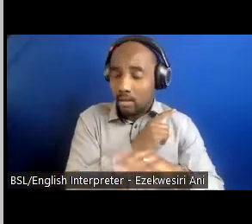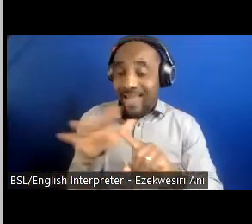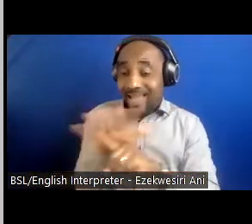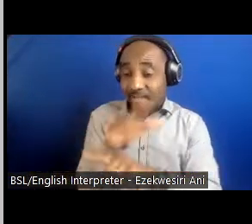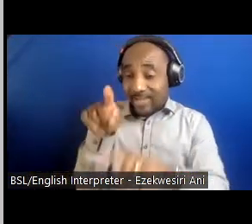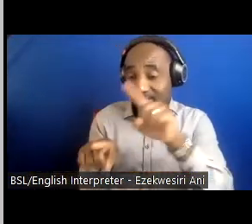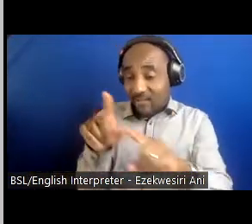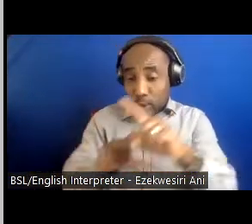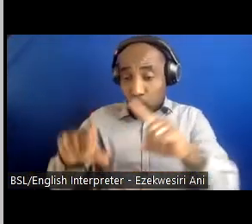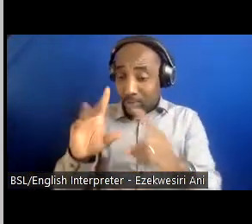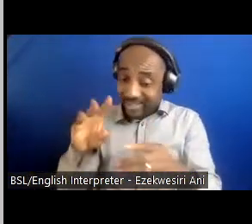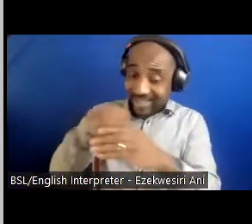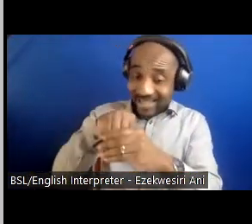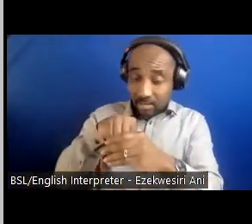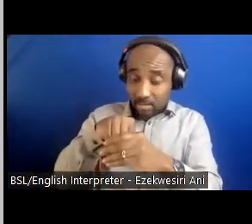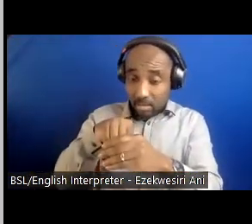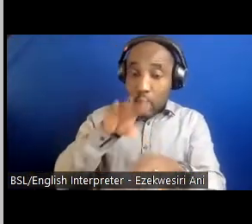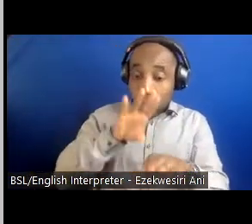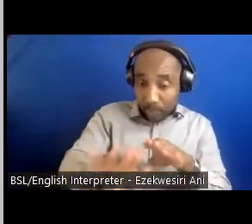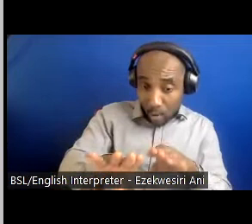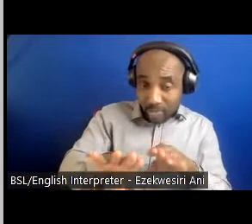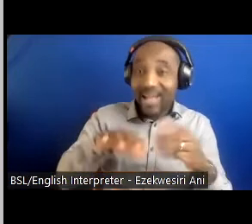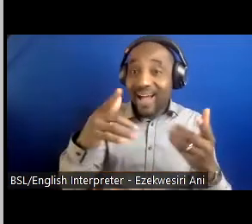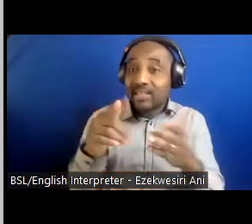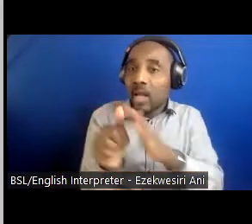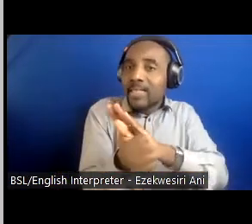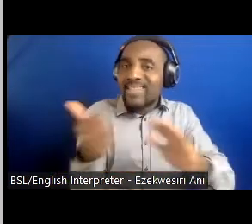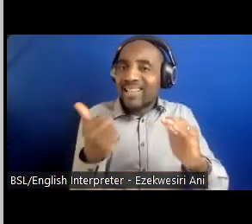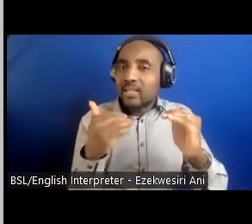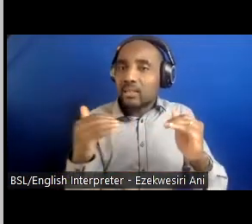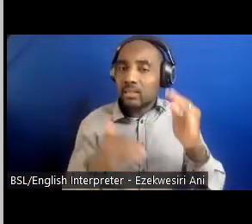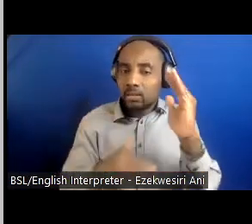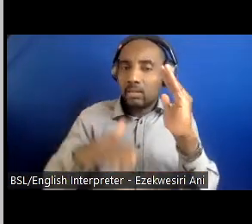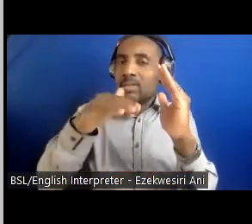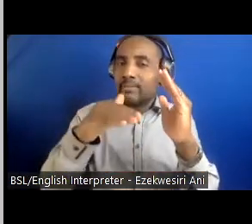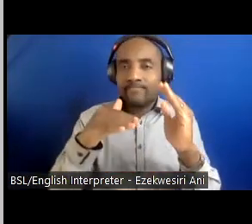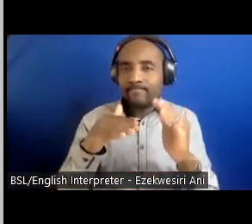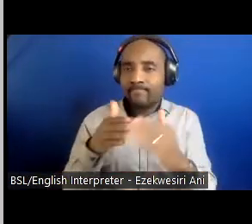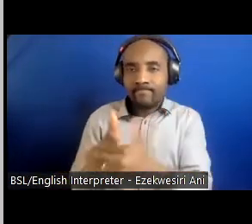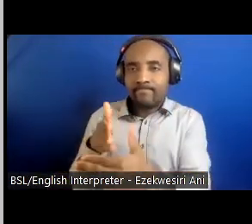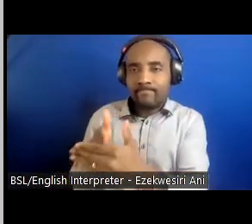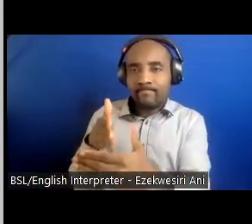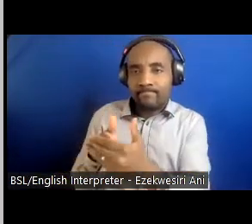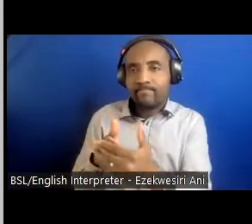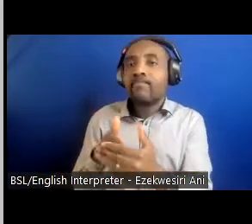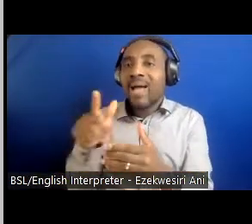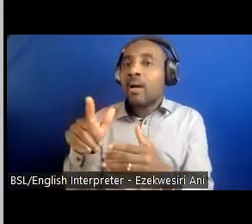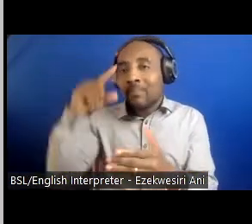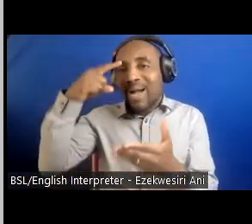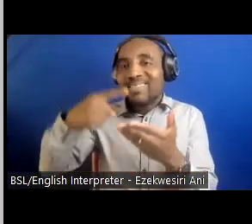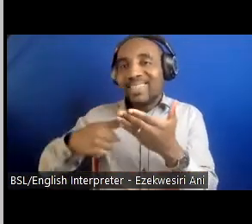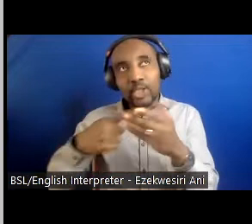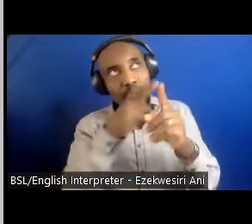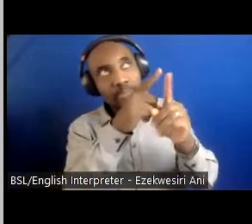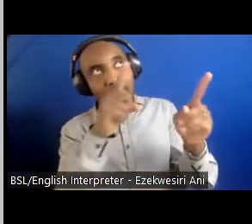diverse communities in sport participation and talent pathways due to the interventions being developed by decision makers who are predominantly